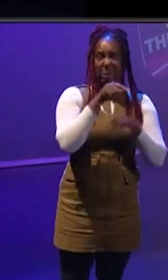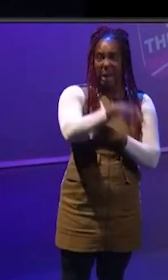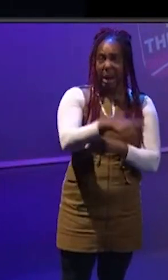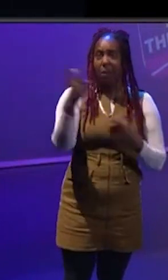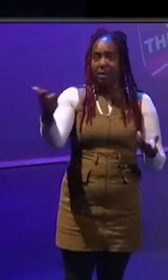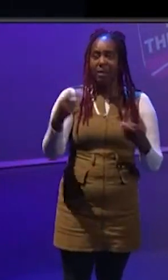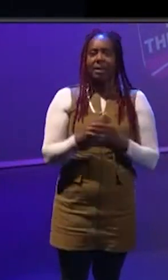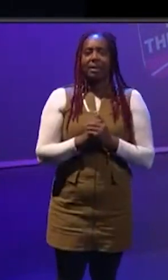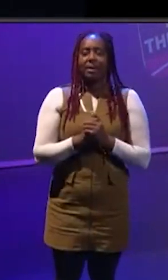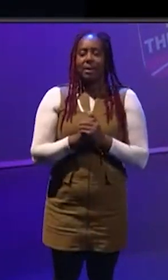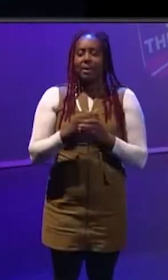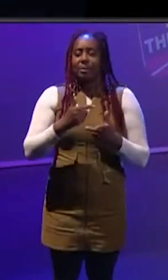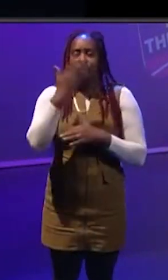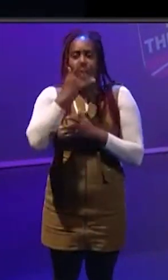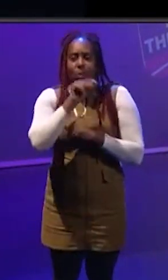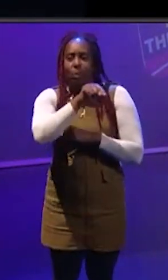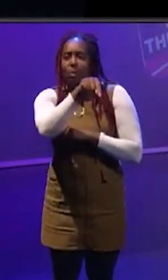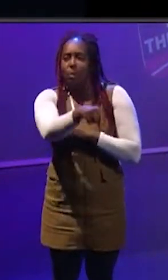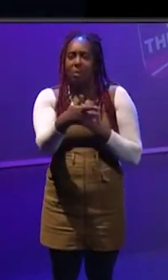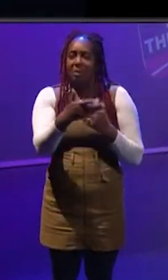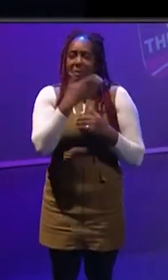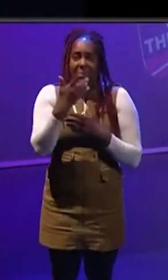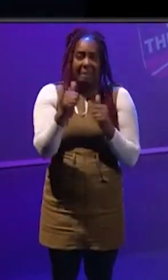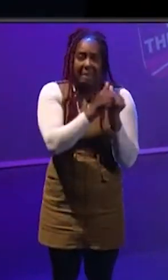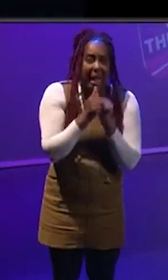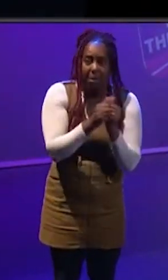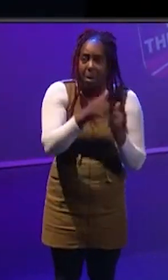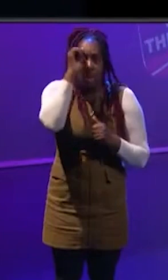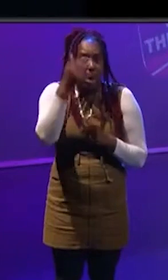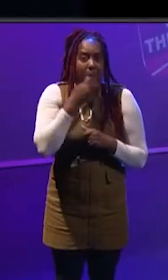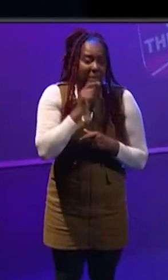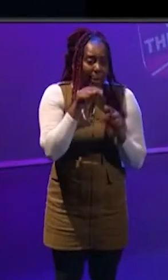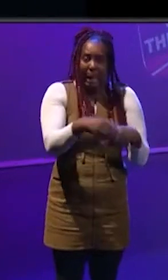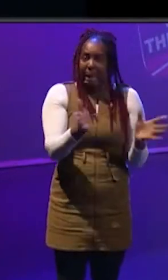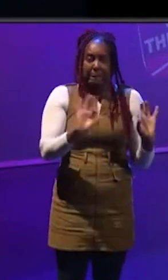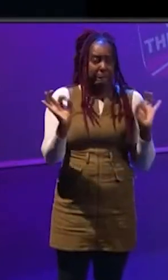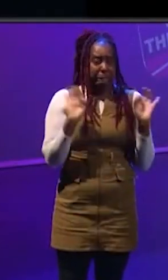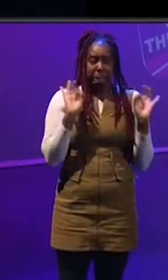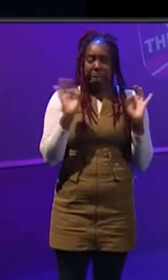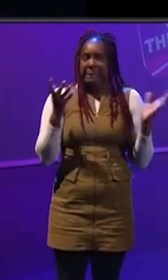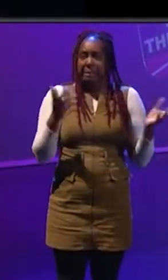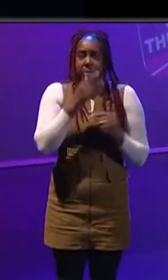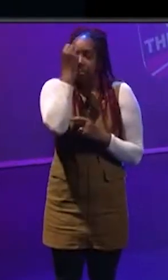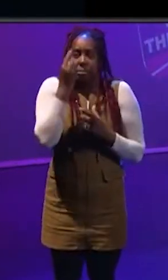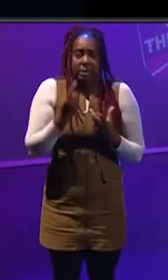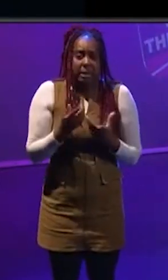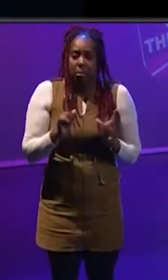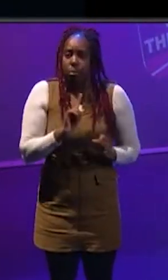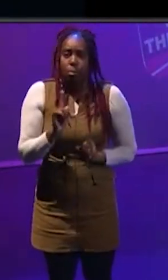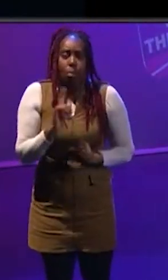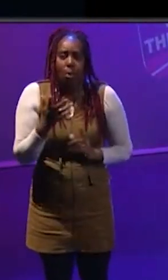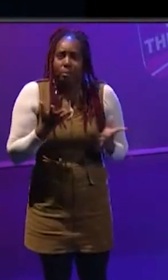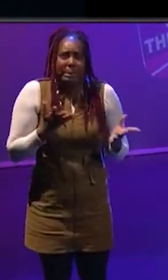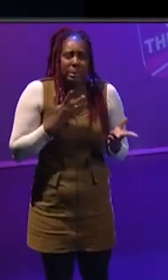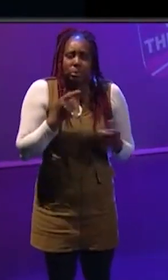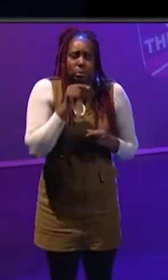admittedly. But ultimately, I didn't have any network here. I didn't know anybody in this country. And I didn't really understand what